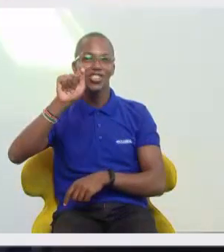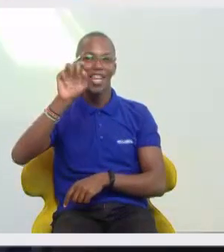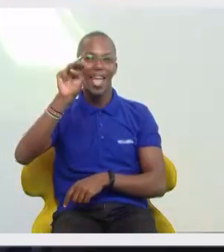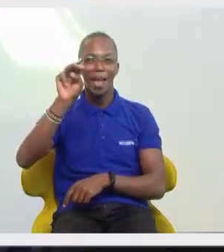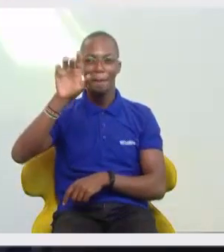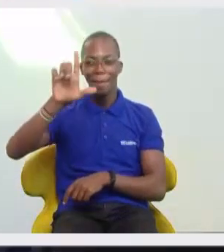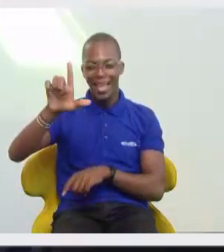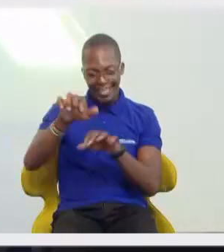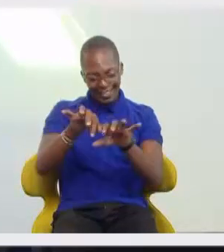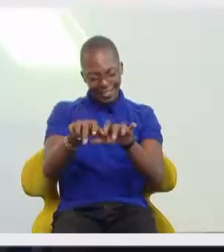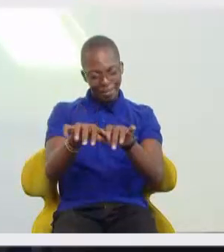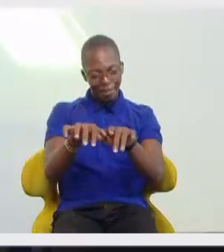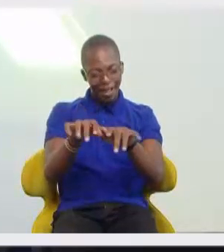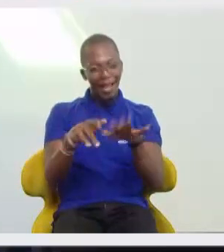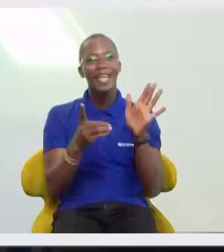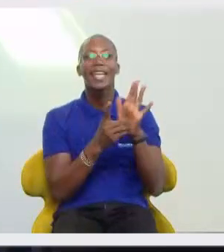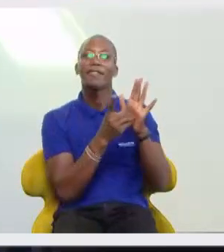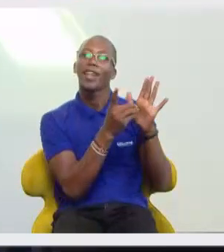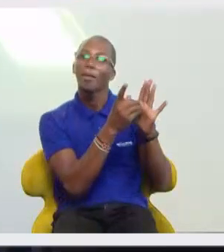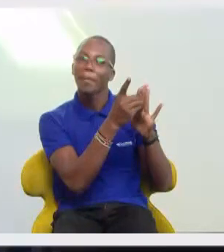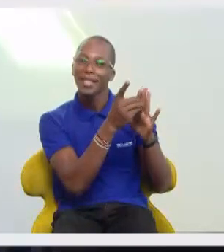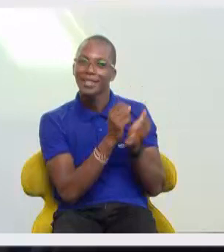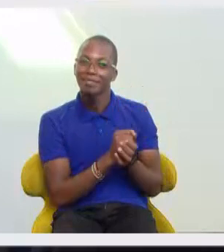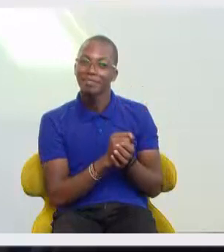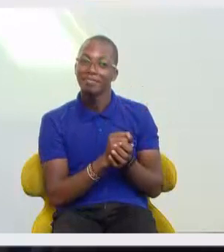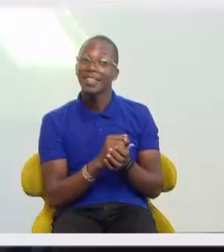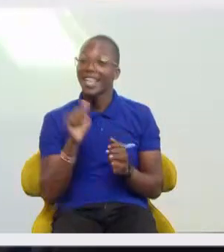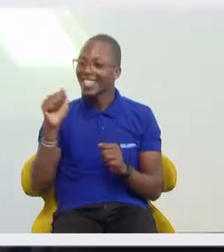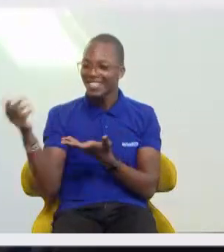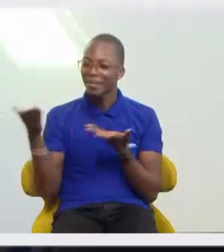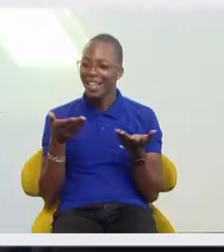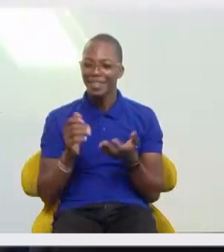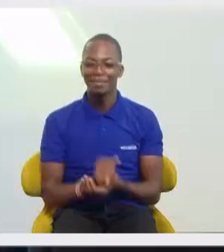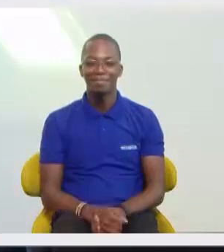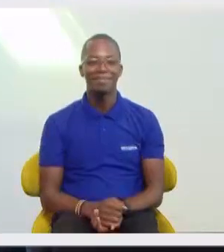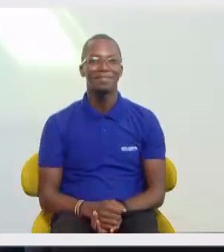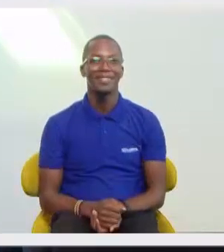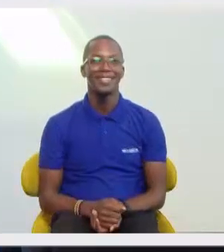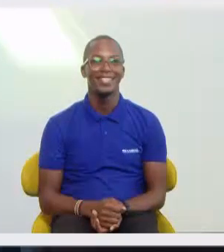in program development. Yes, Wambua, welcome.